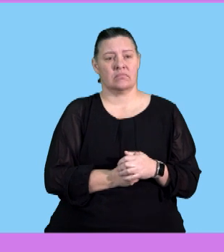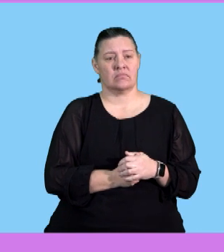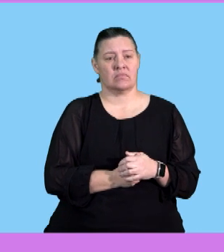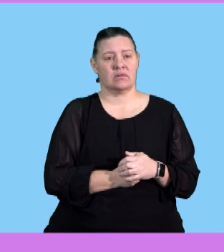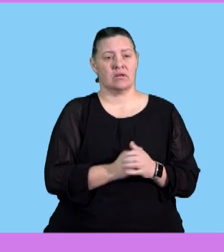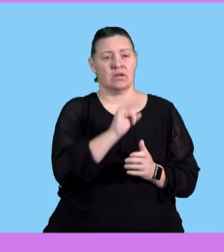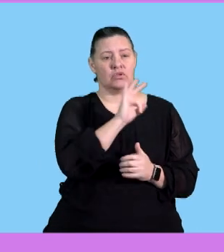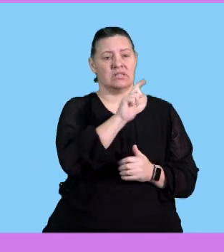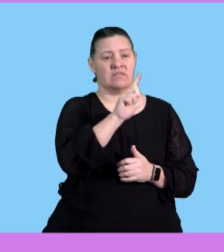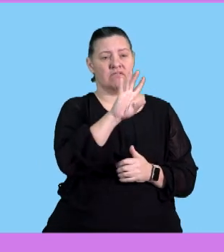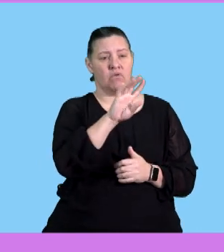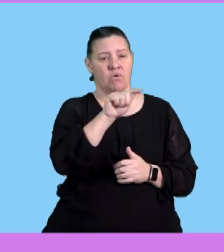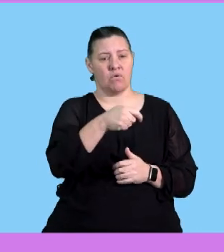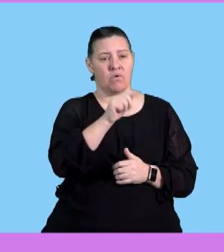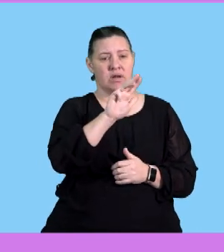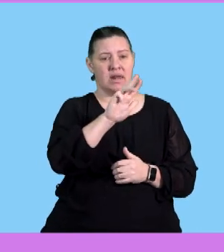374.98 minus